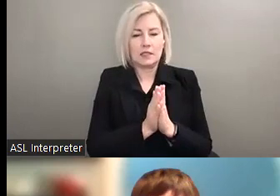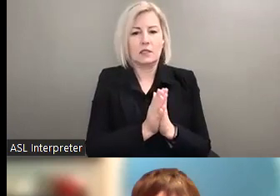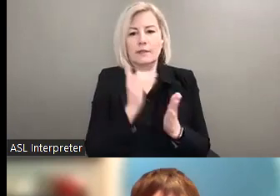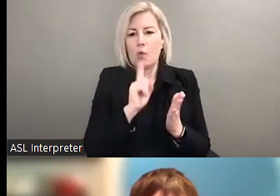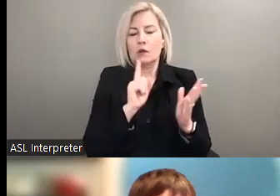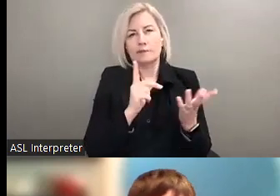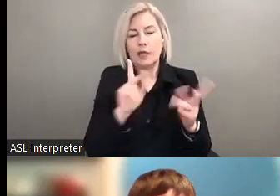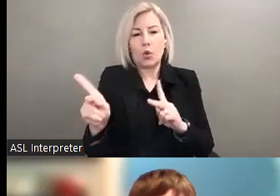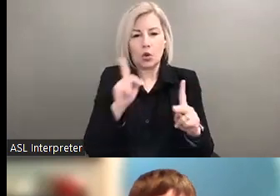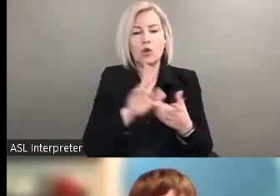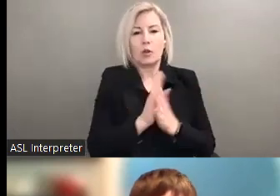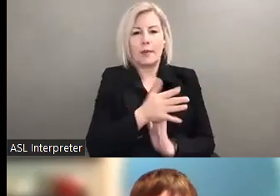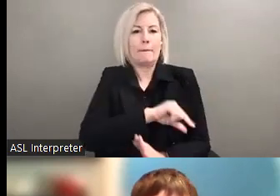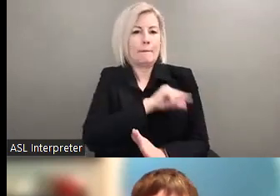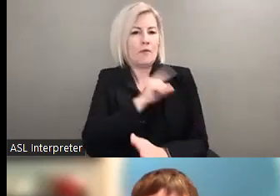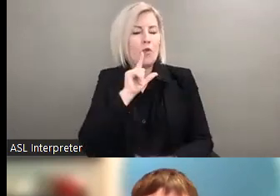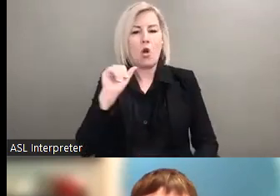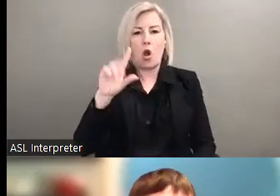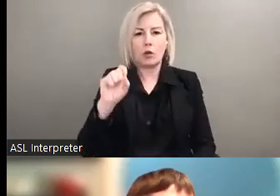be eligible for ArtsCONNECT support.